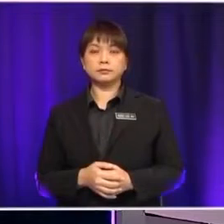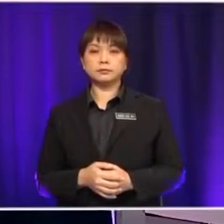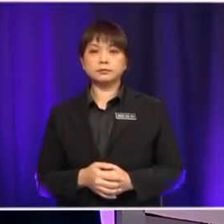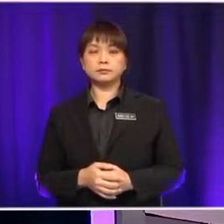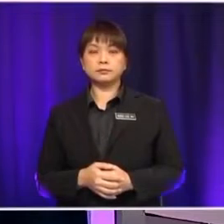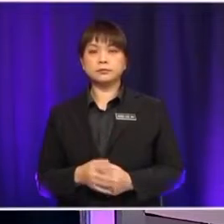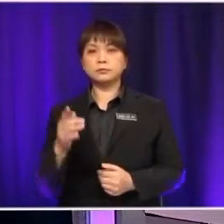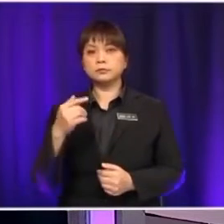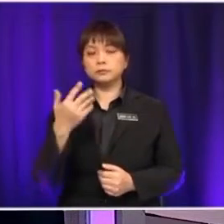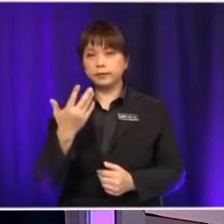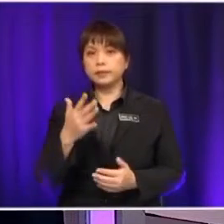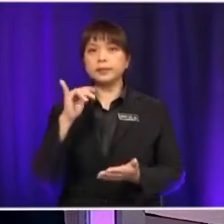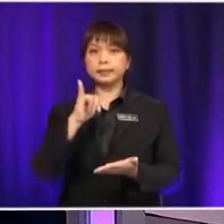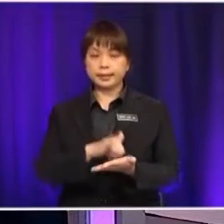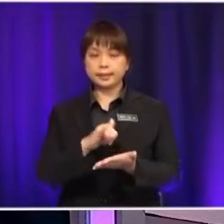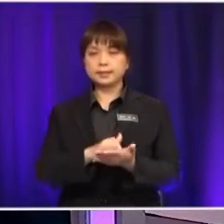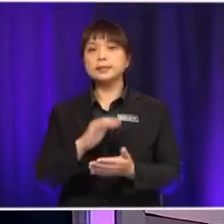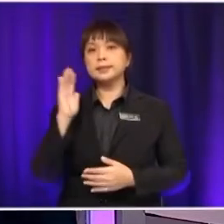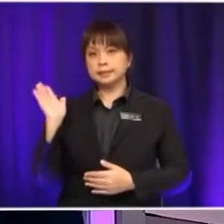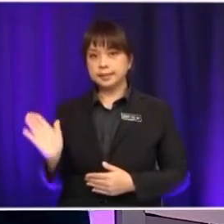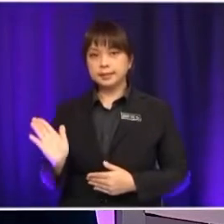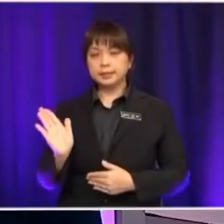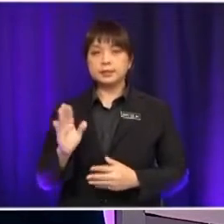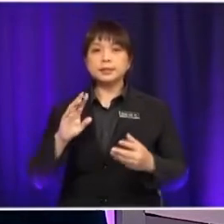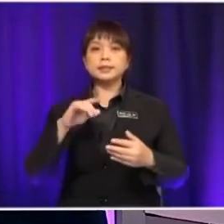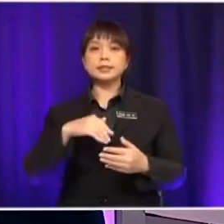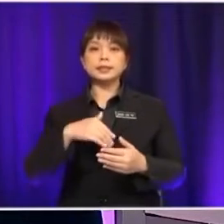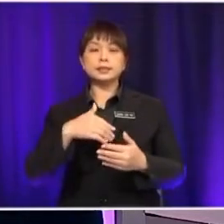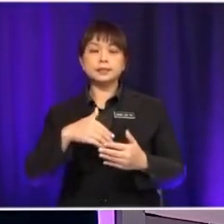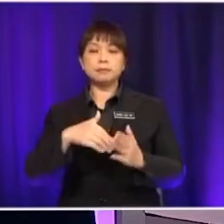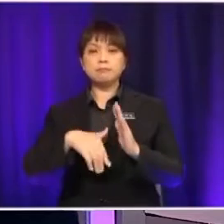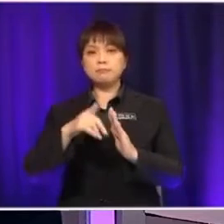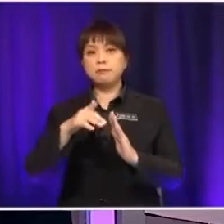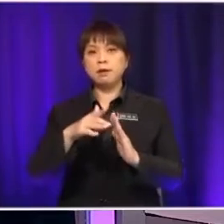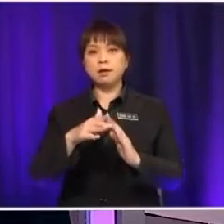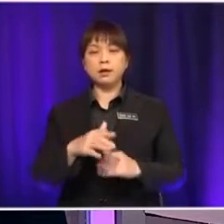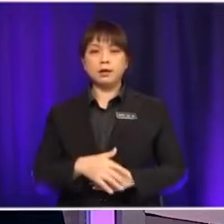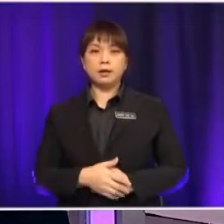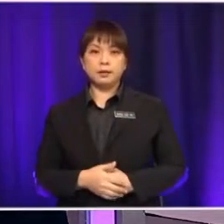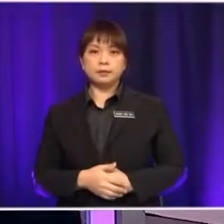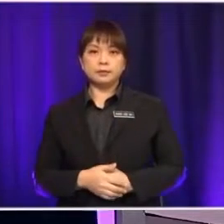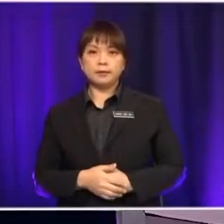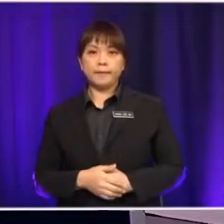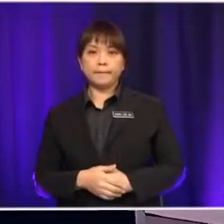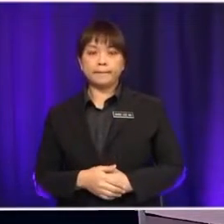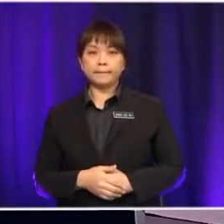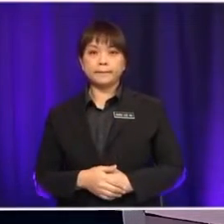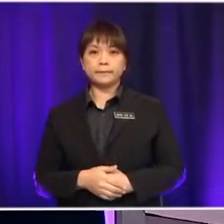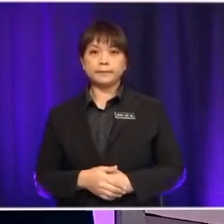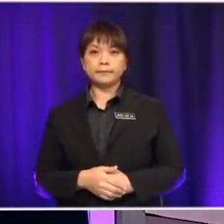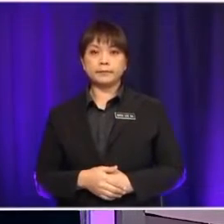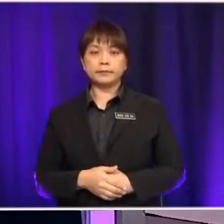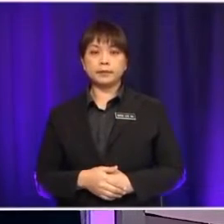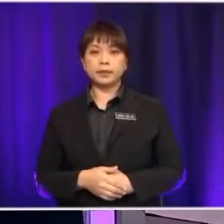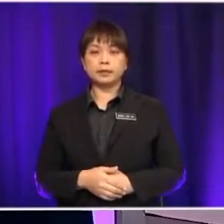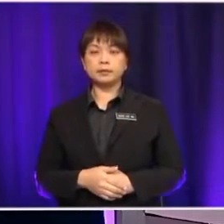But for the second one, it's more like indirectly talking about the advantages, because you say it's very useful, then because of what. And then